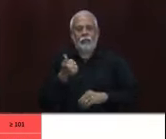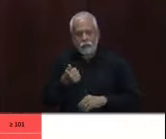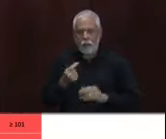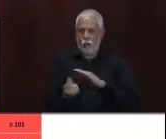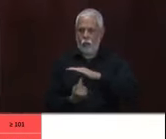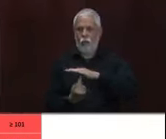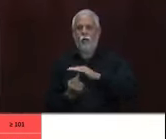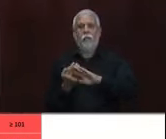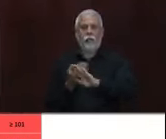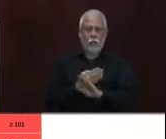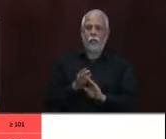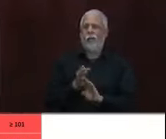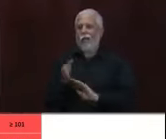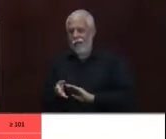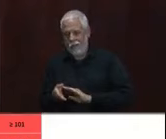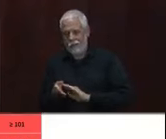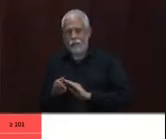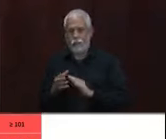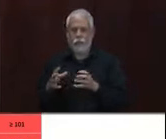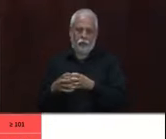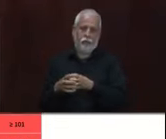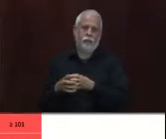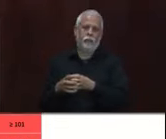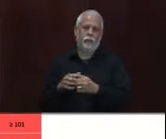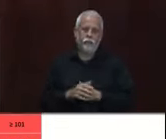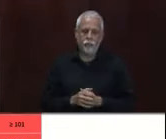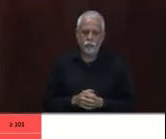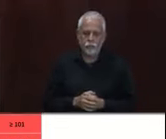self-quarantining before and after attending a gathering.